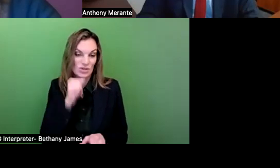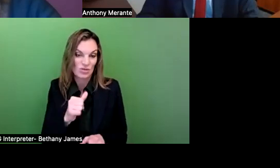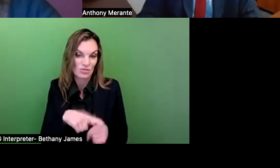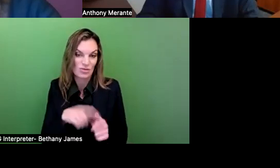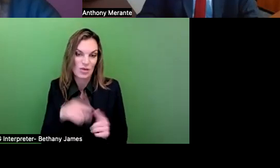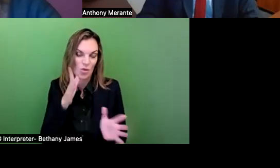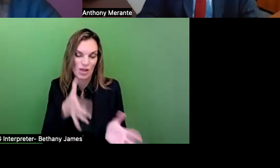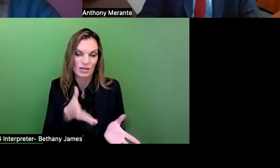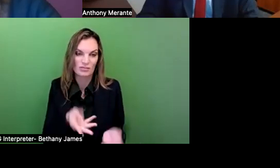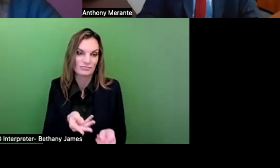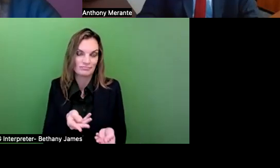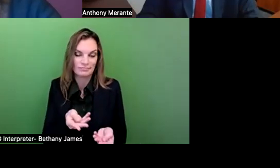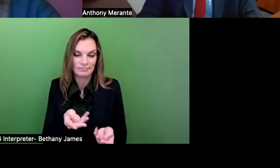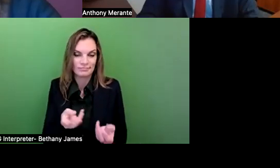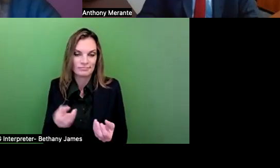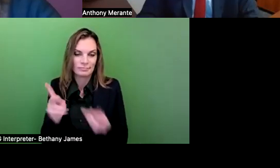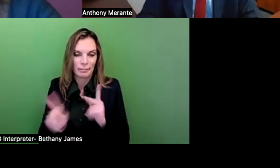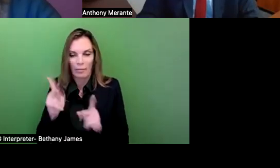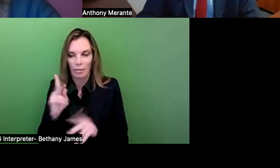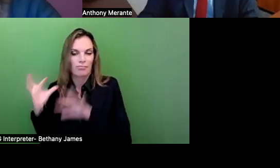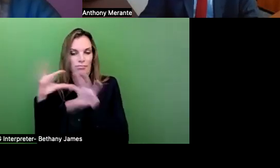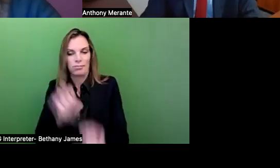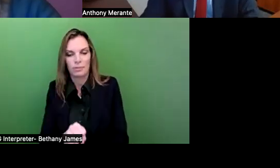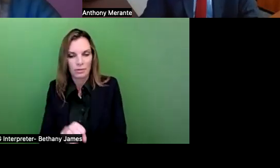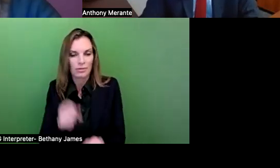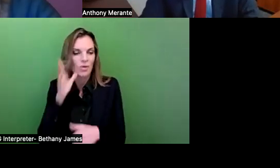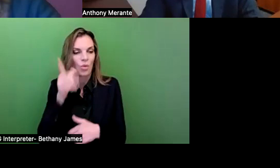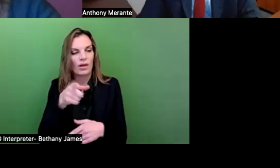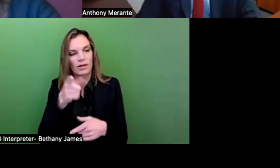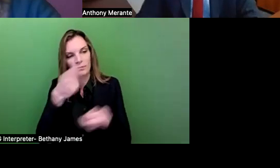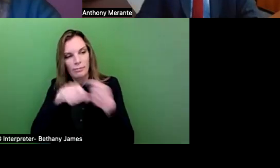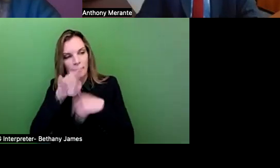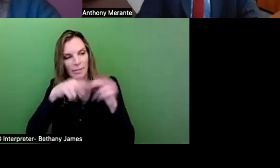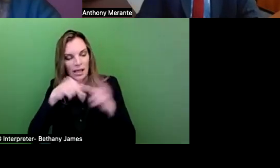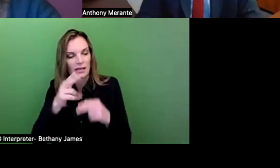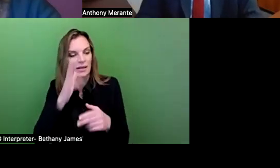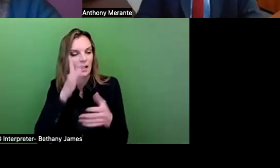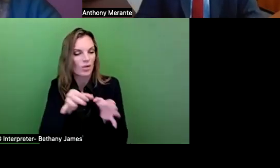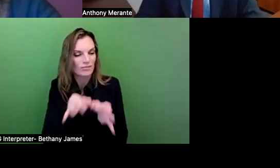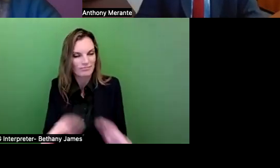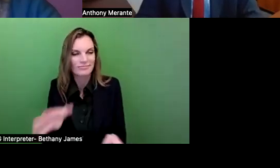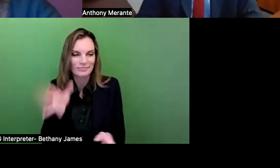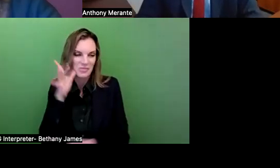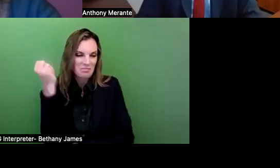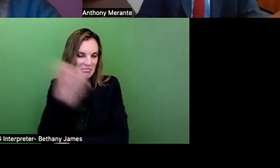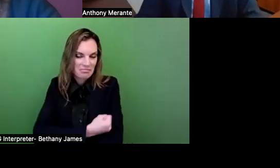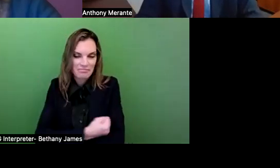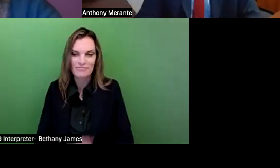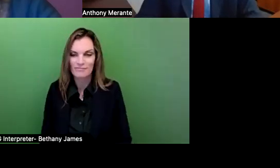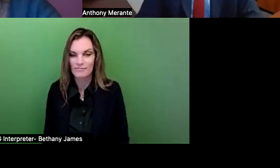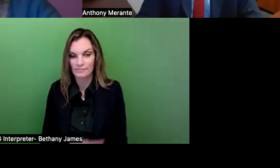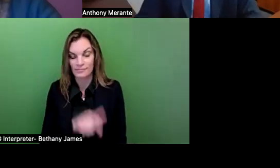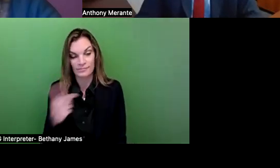it, because resident people will not move into that area. Thank you. Thank you. Mr. Merante, much of Yonkers